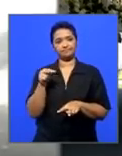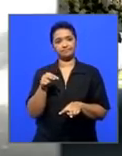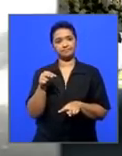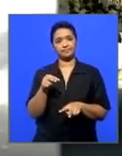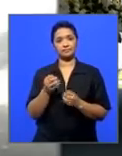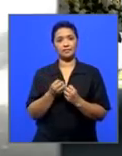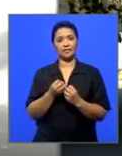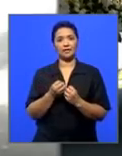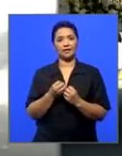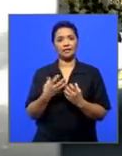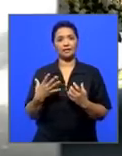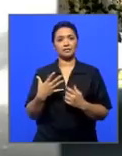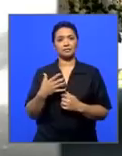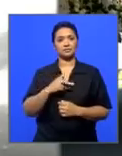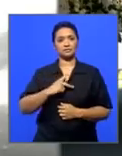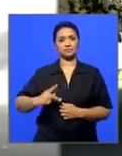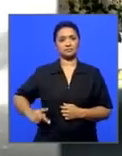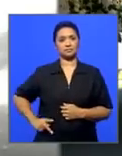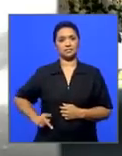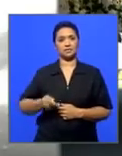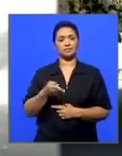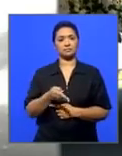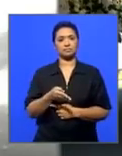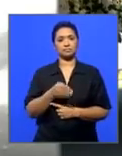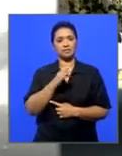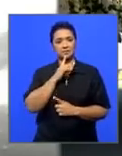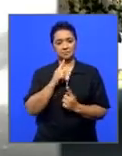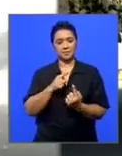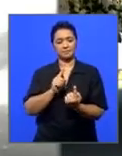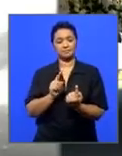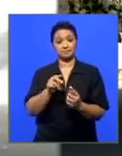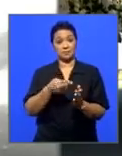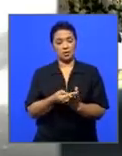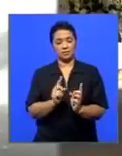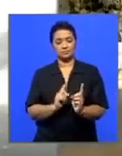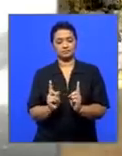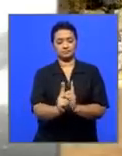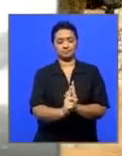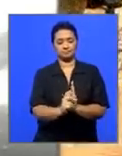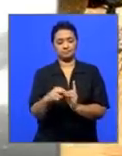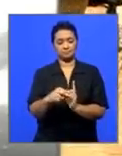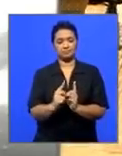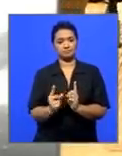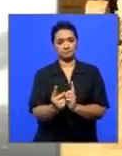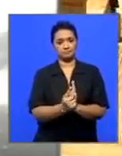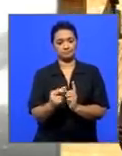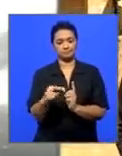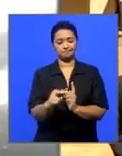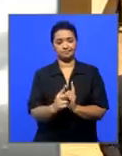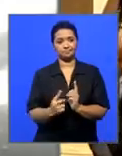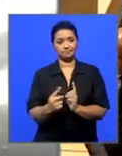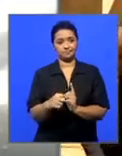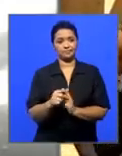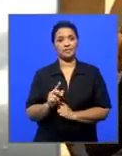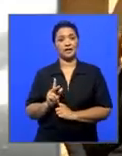a lot of presidents that have been here that have filed past the body. Just to mention a few, it's